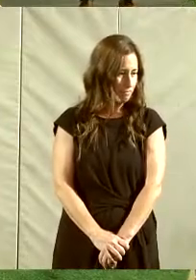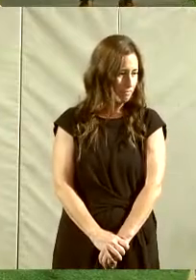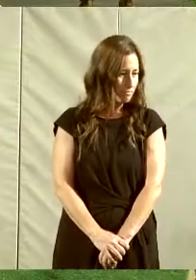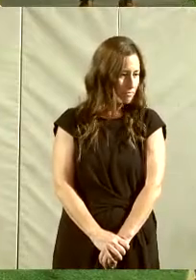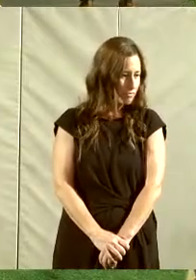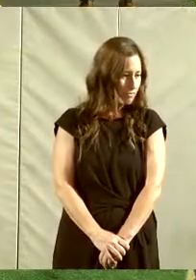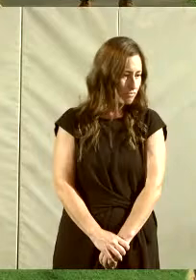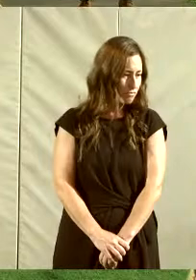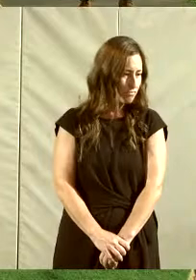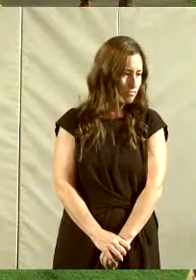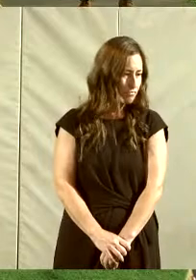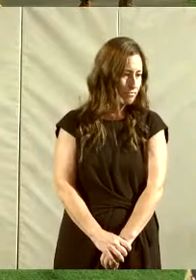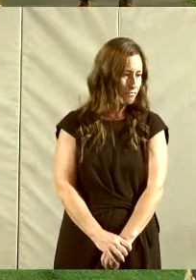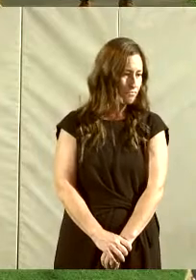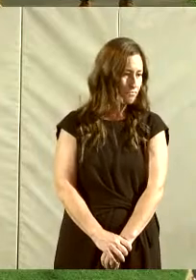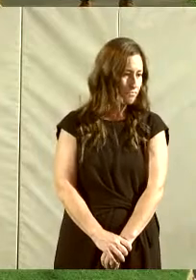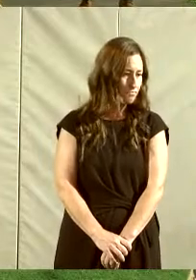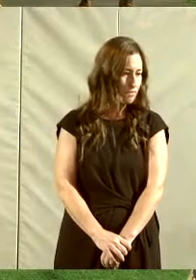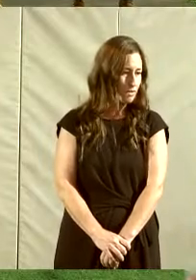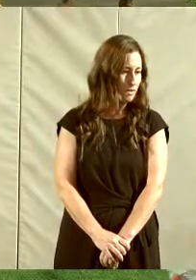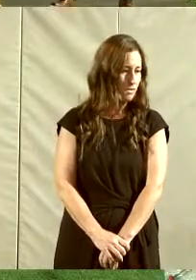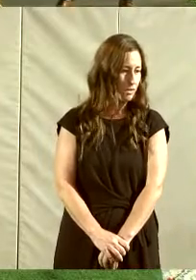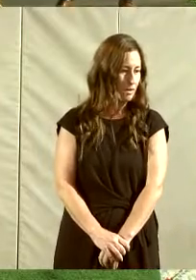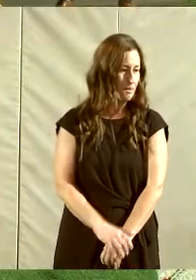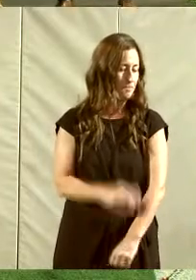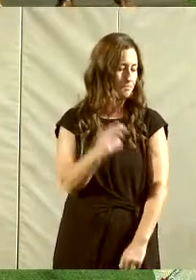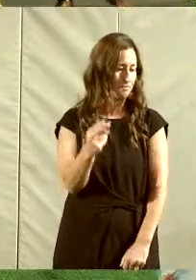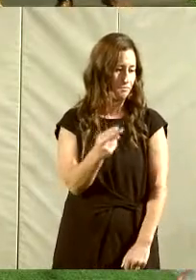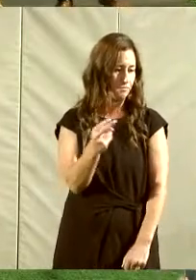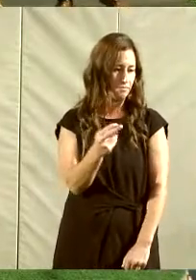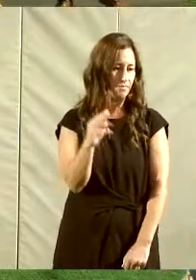Harley Michael McCain.